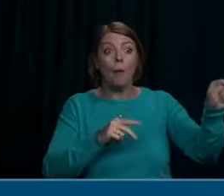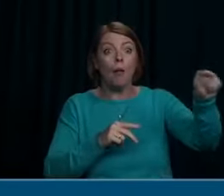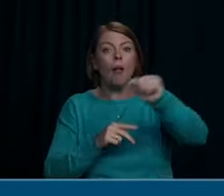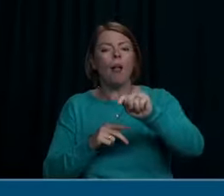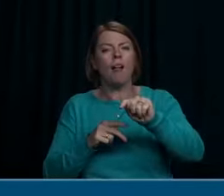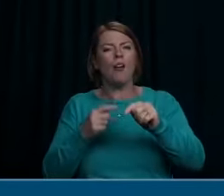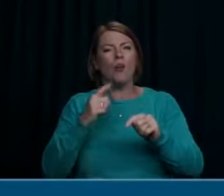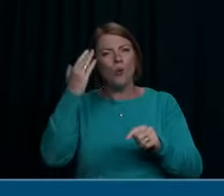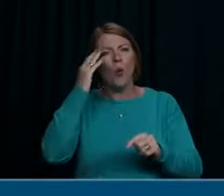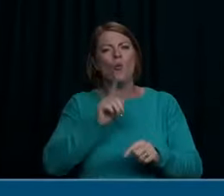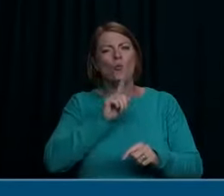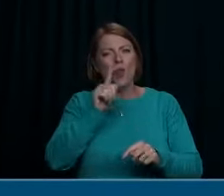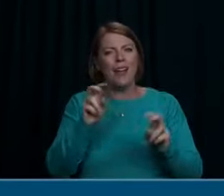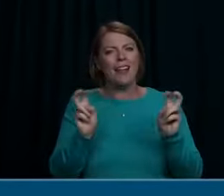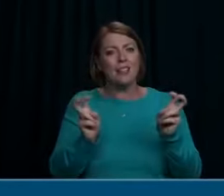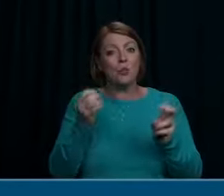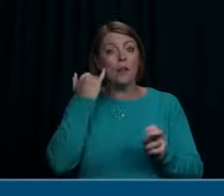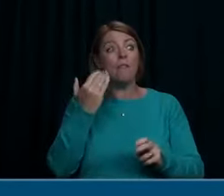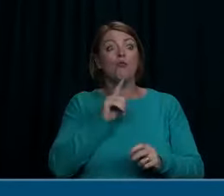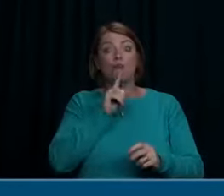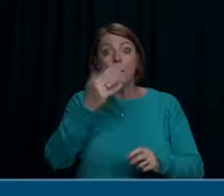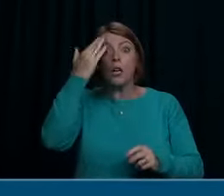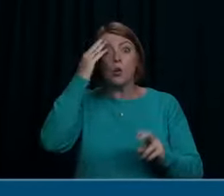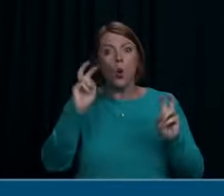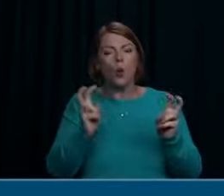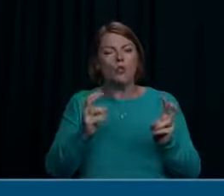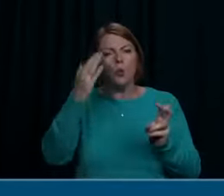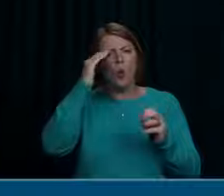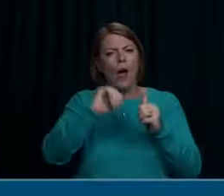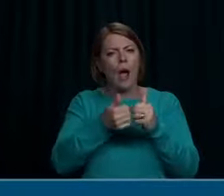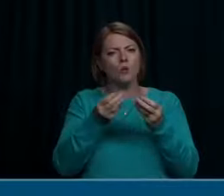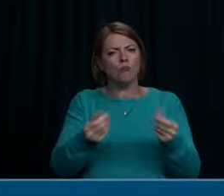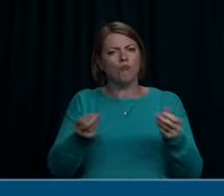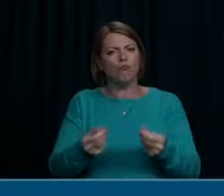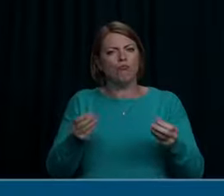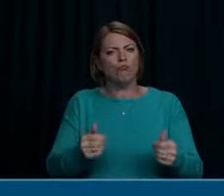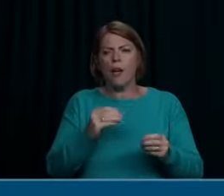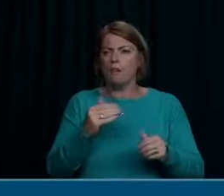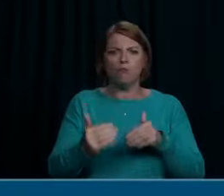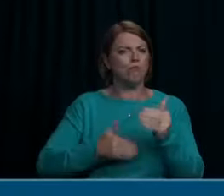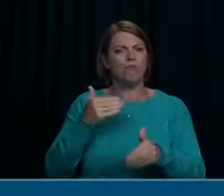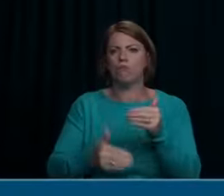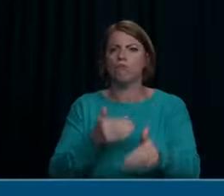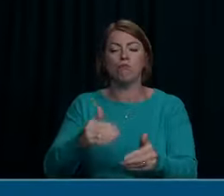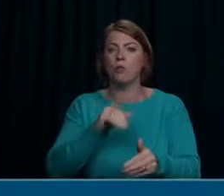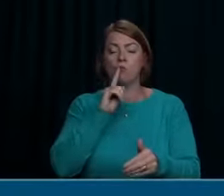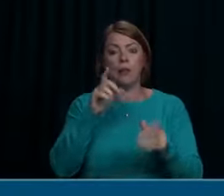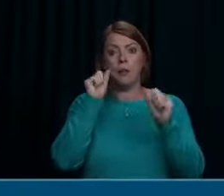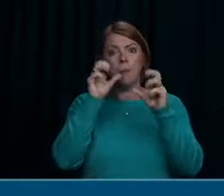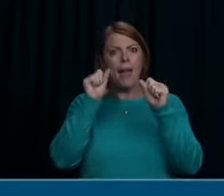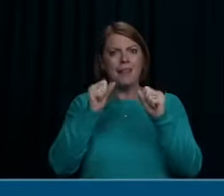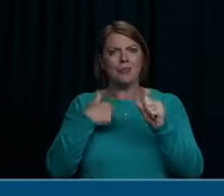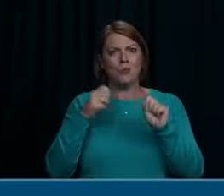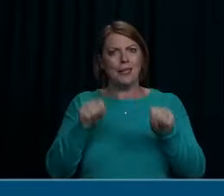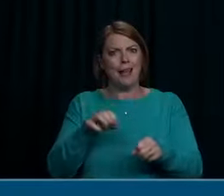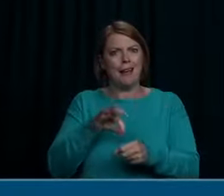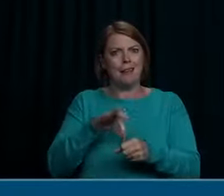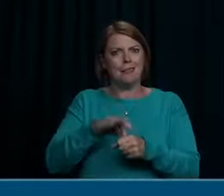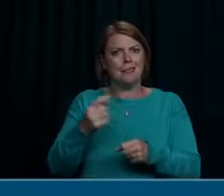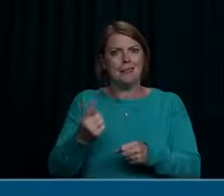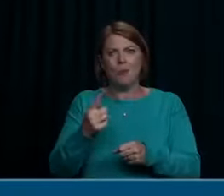the issues, you know how to deal with the issues and move them forward. It's incredible that we would ever elect somebody that was not in the